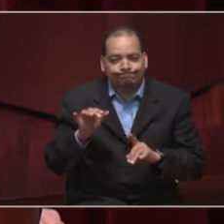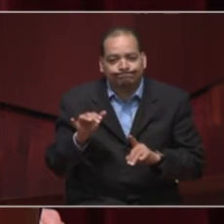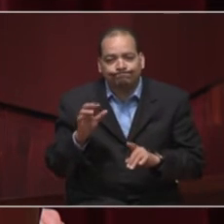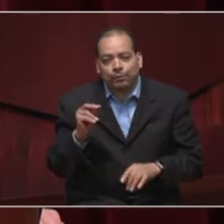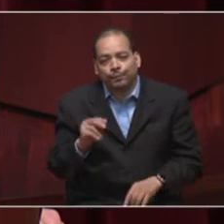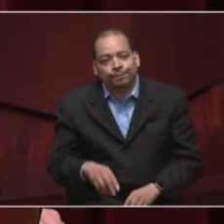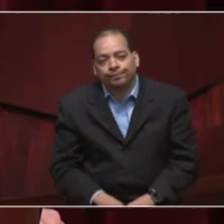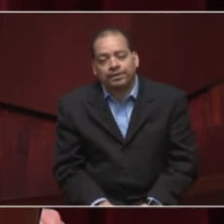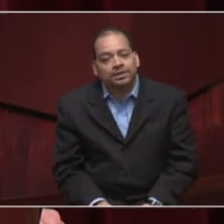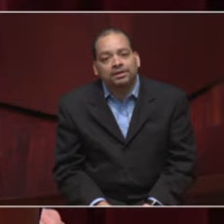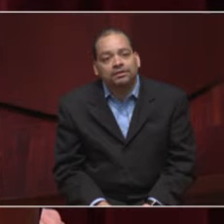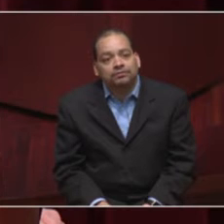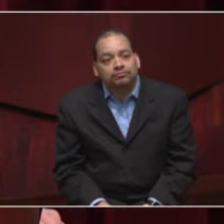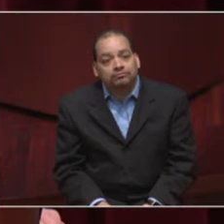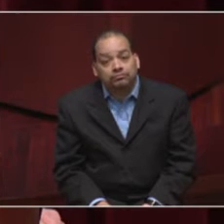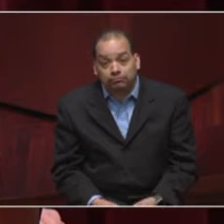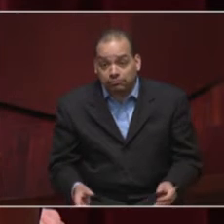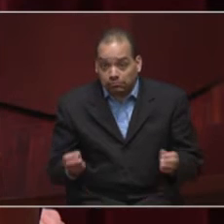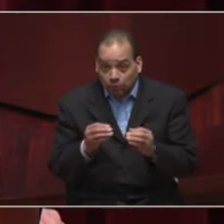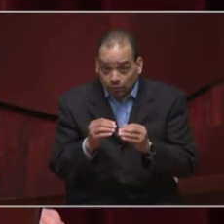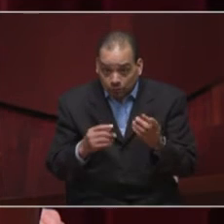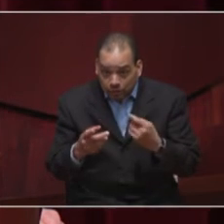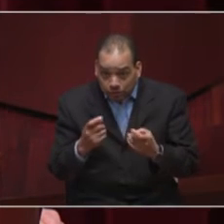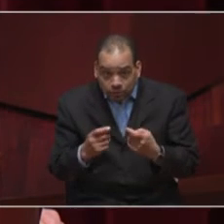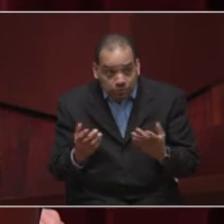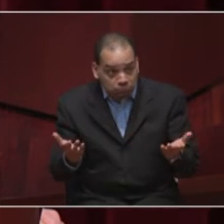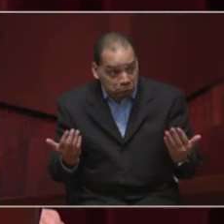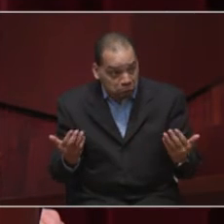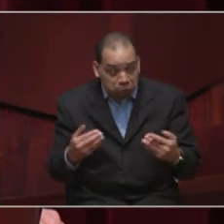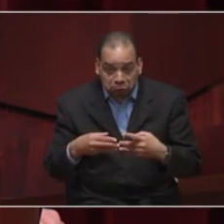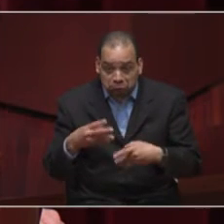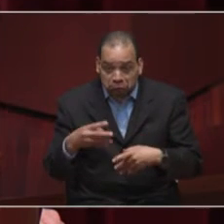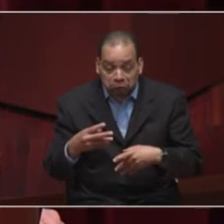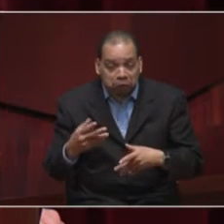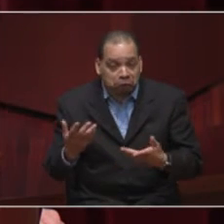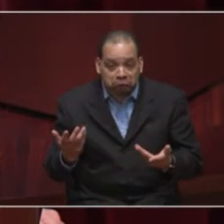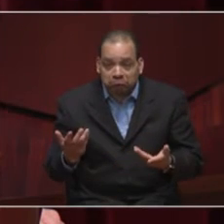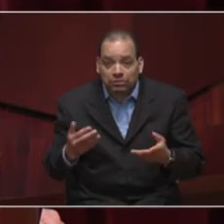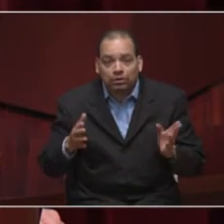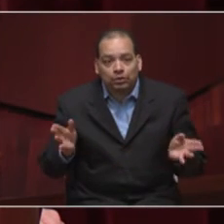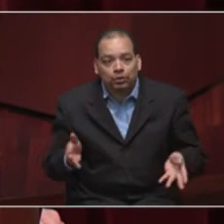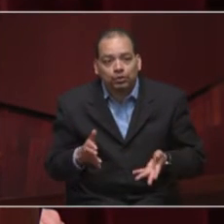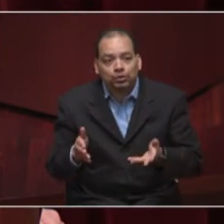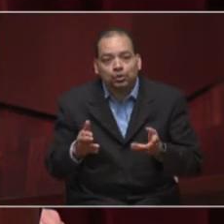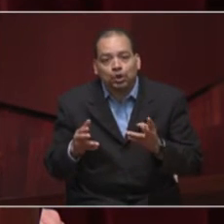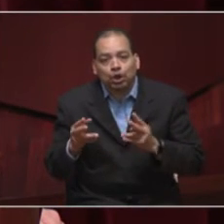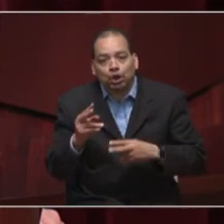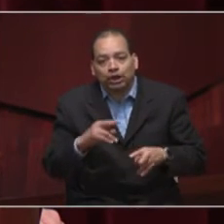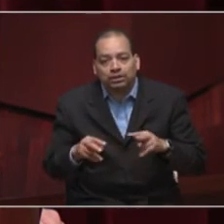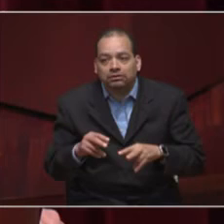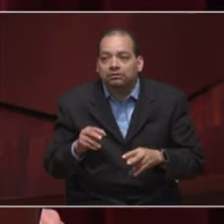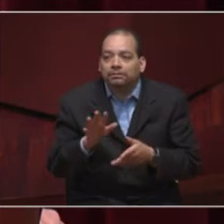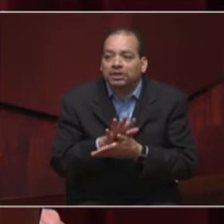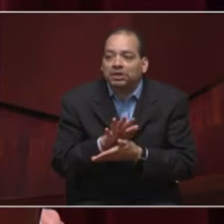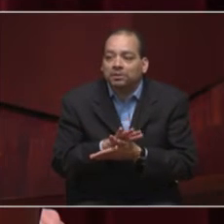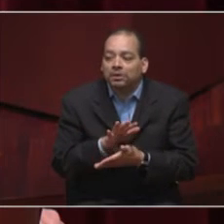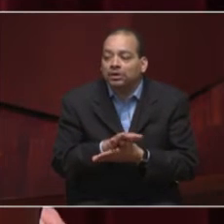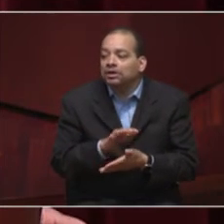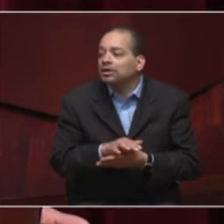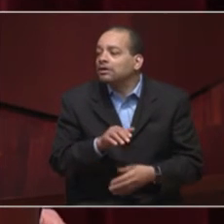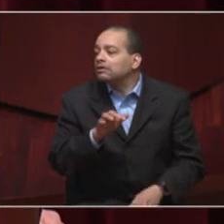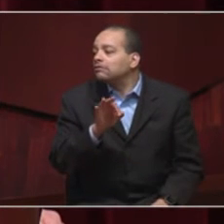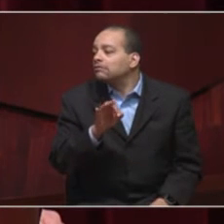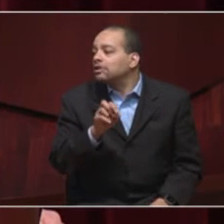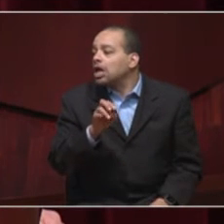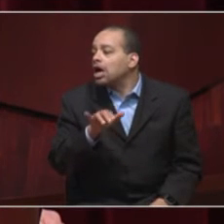Any other questions? So again, I encourage everyone to take a look at the fly sheet. And I think the other thing is that